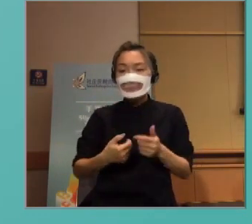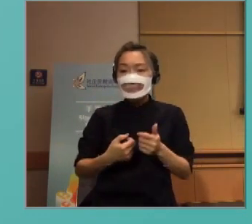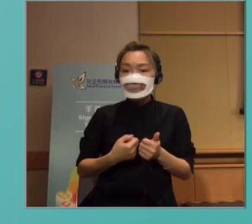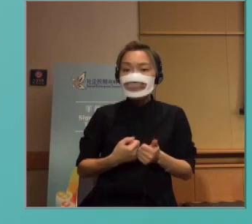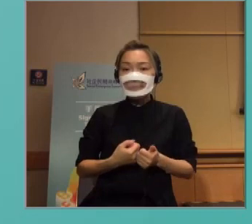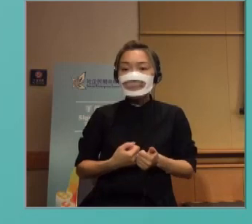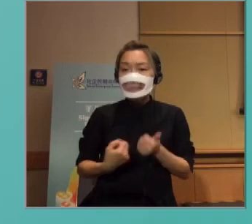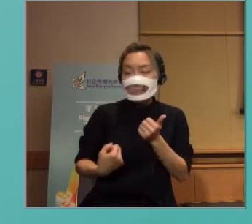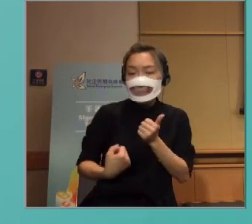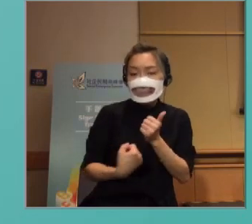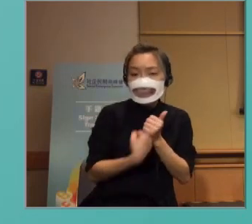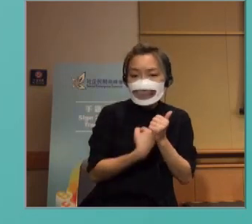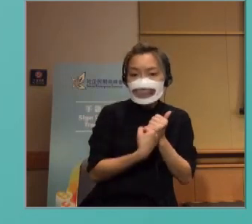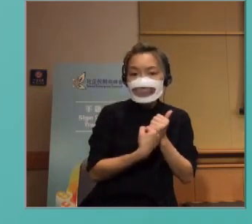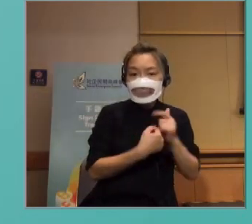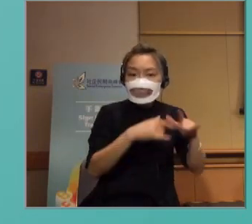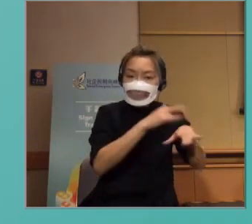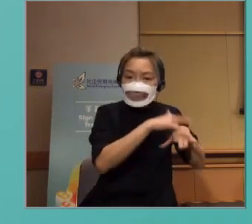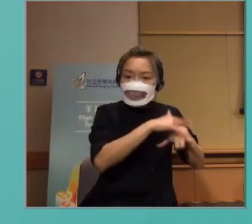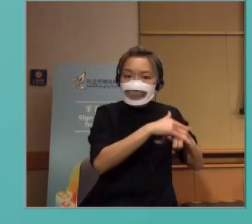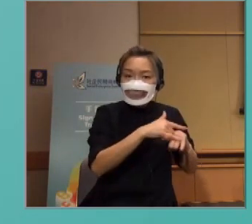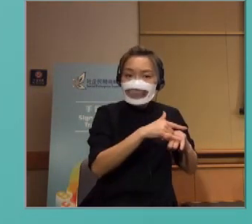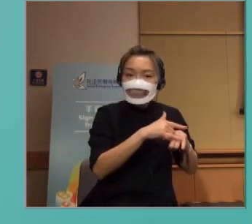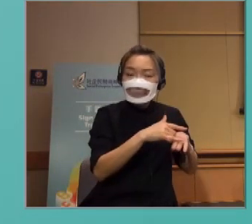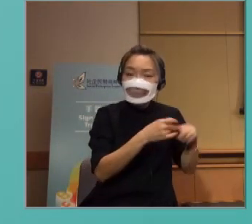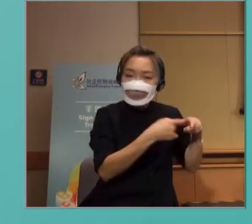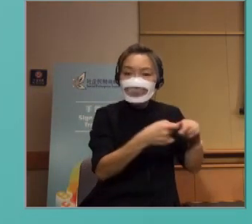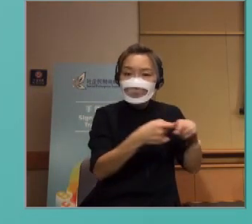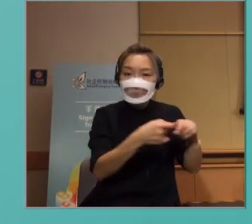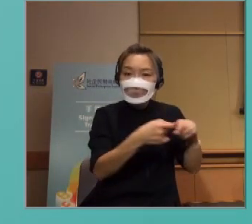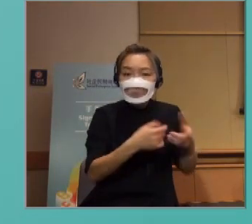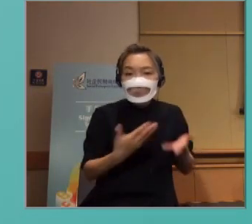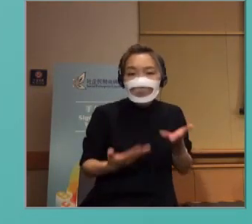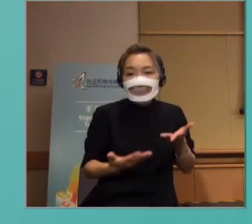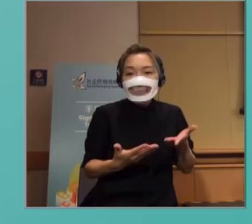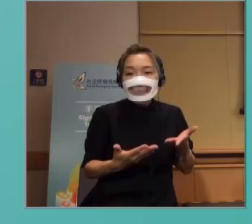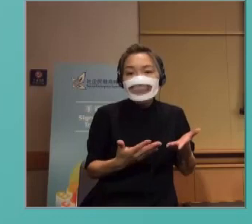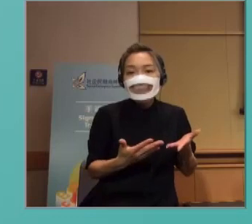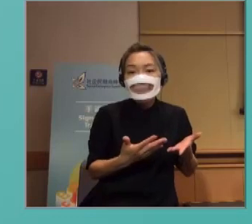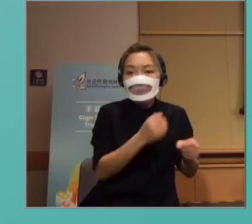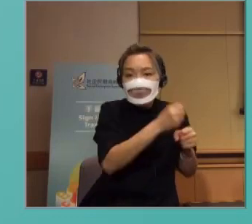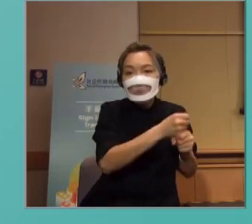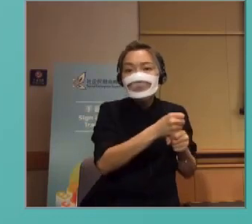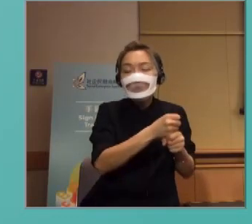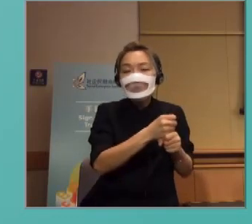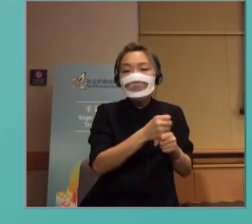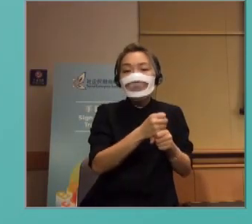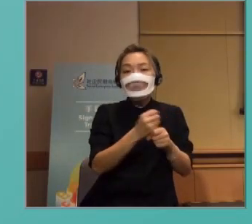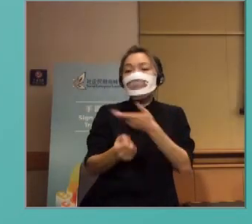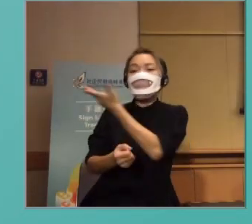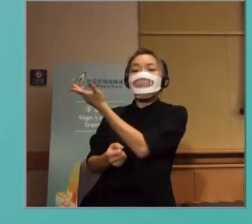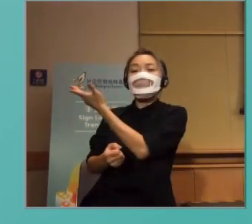project that's behind me, one of the interesting features is just because, aside from the fact that you're getting a very nice